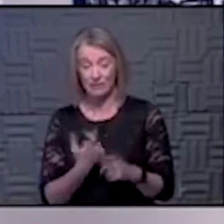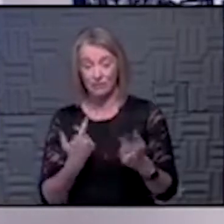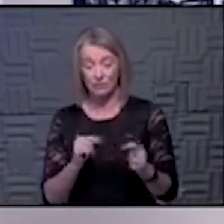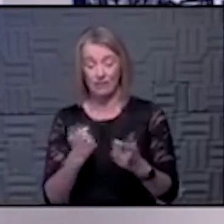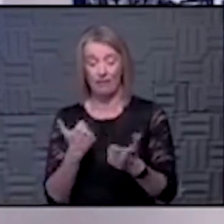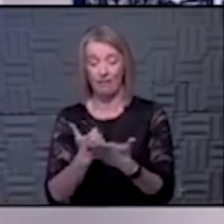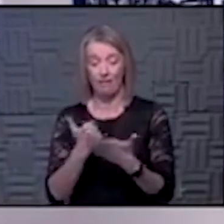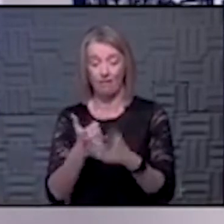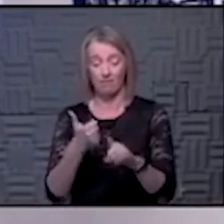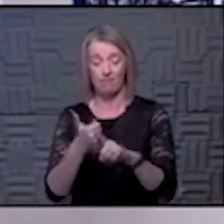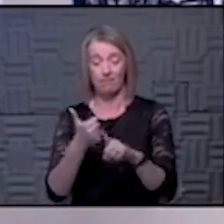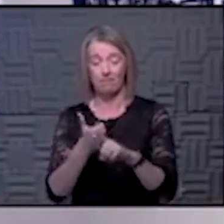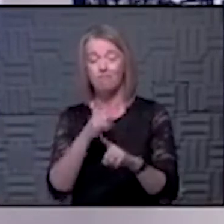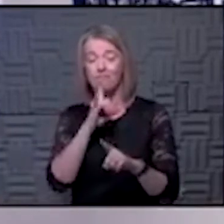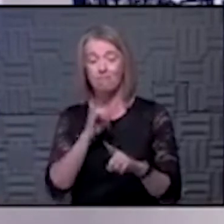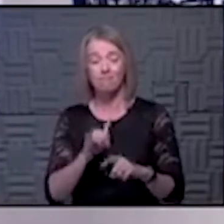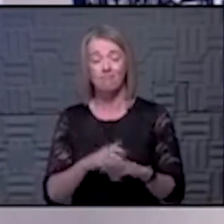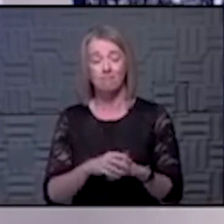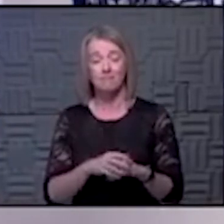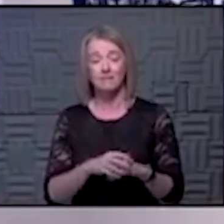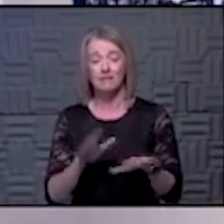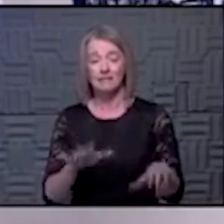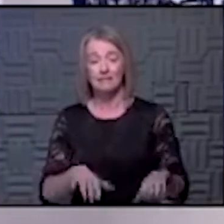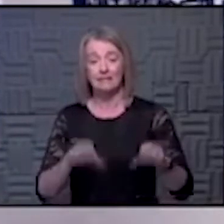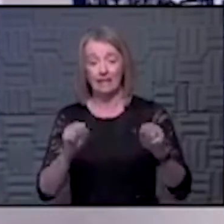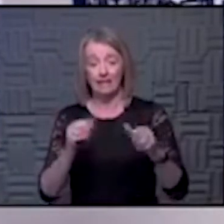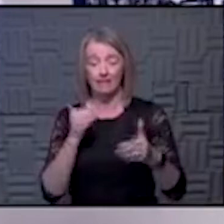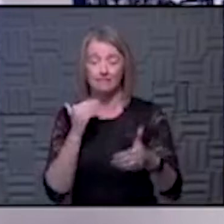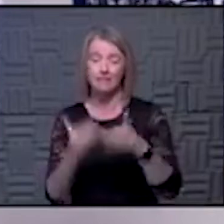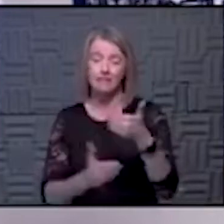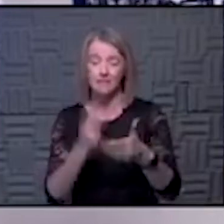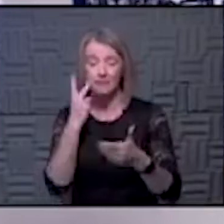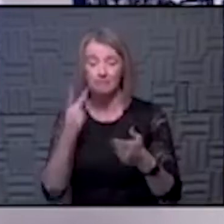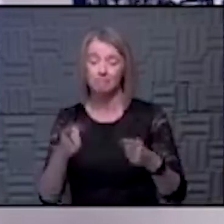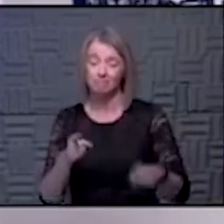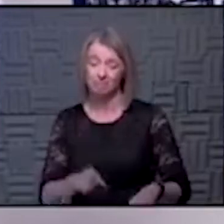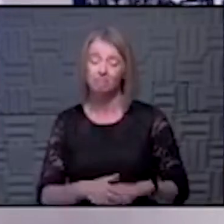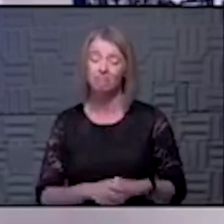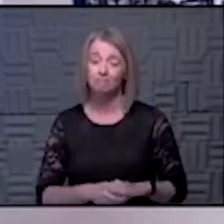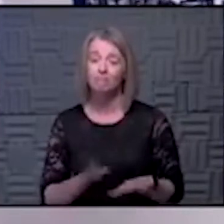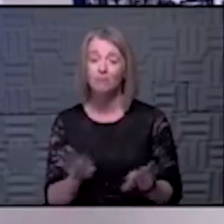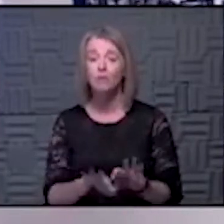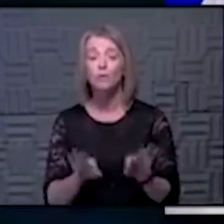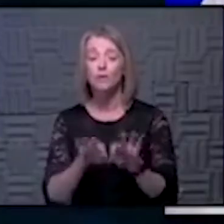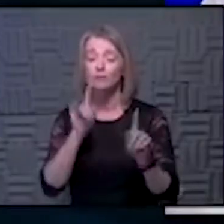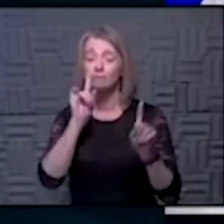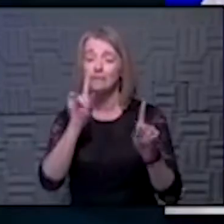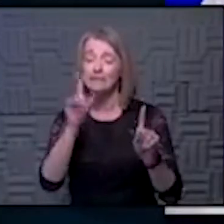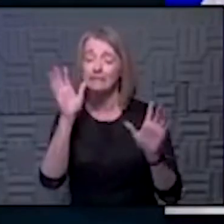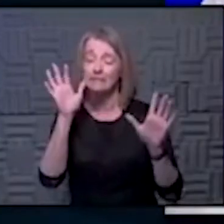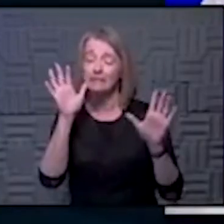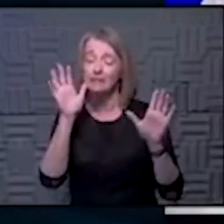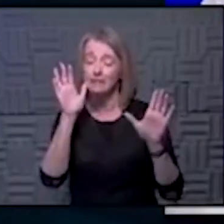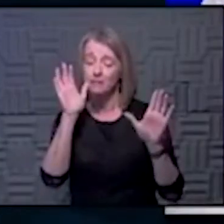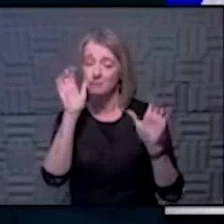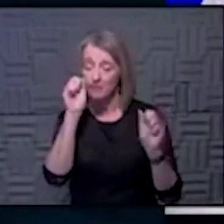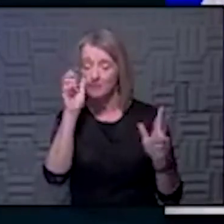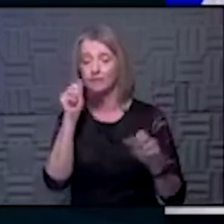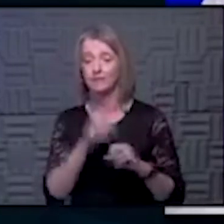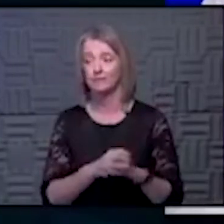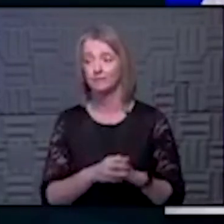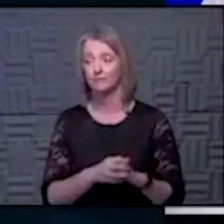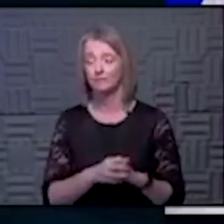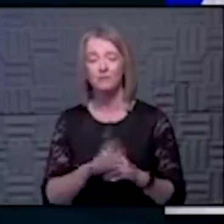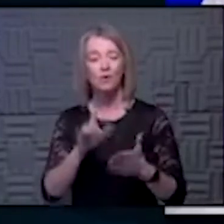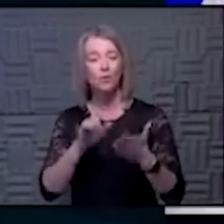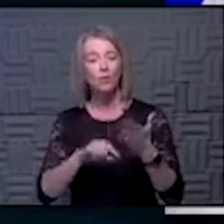help yourself out. So just take this next step and see where it leads you. And it's been amazing. Yeah. What are you going to